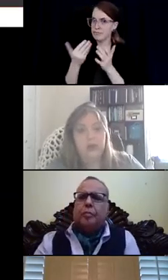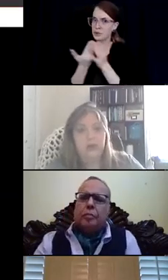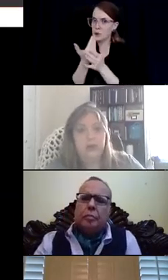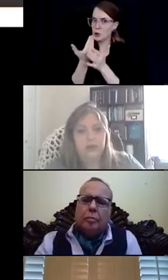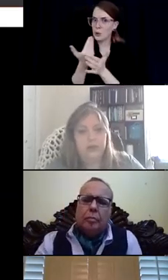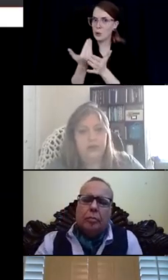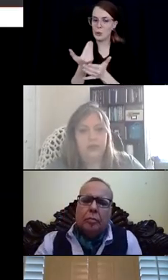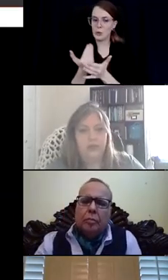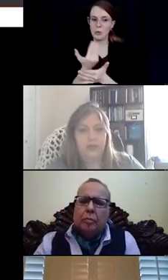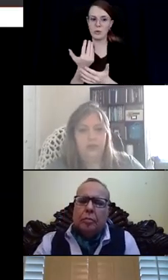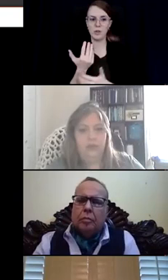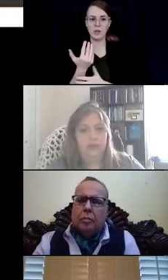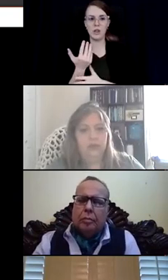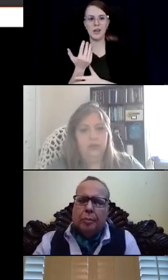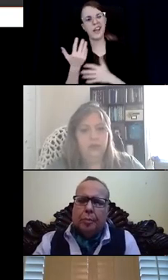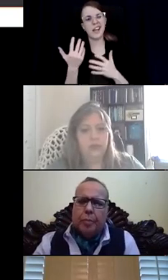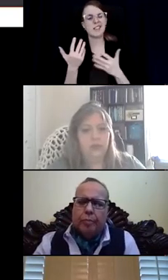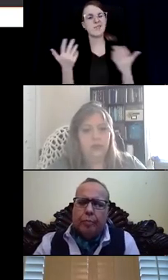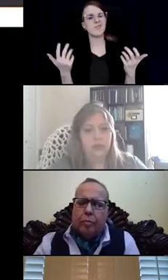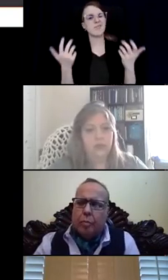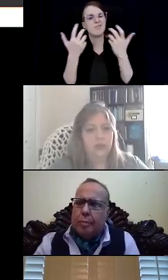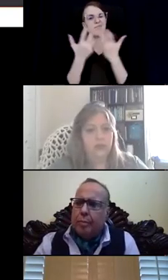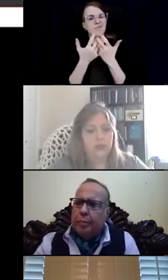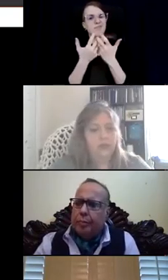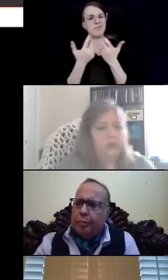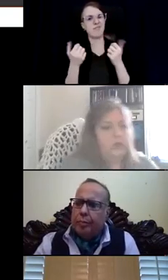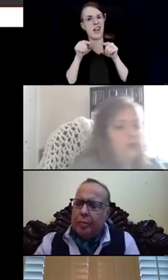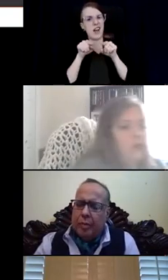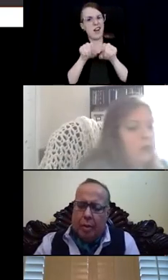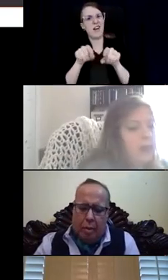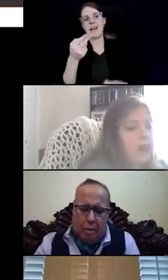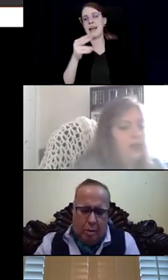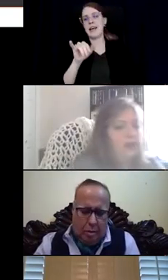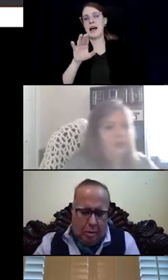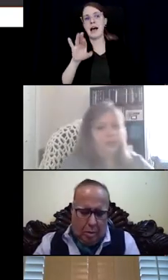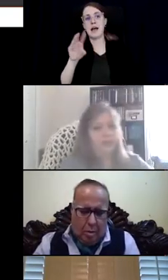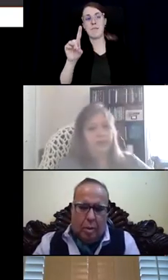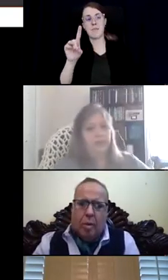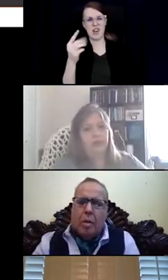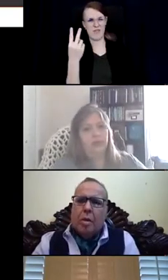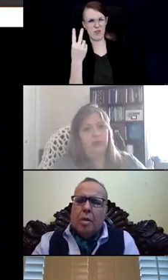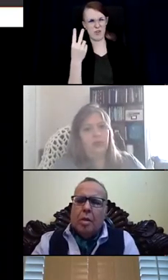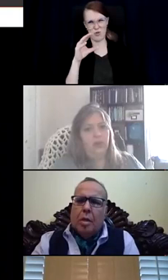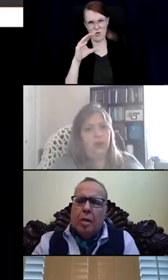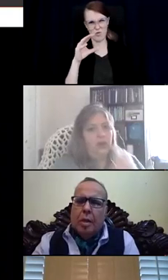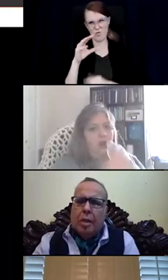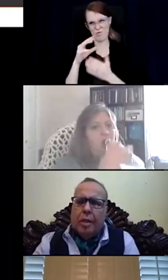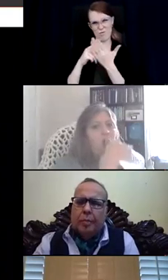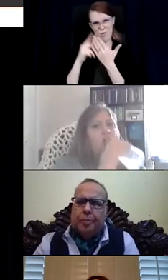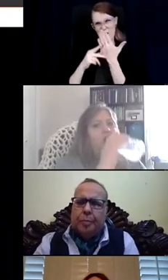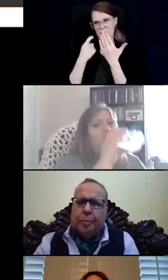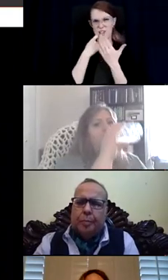actually a little bit of a hybrid of the two programs I just spoke of, and that is our Skills COVID-19 Training